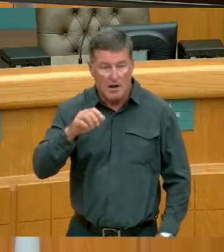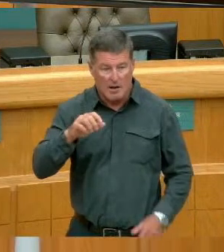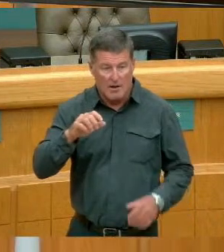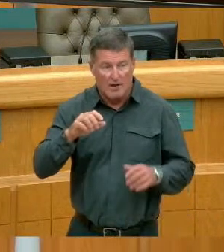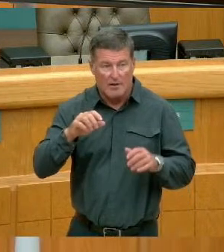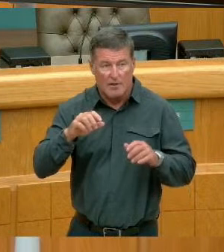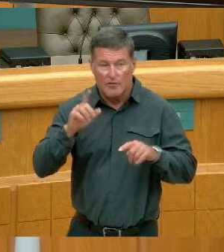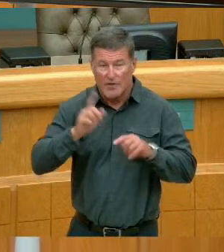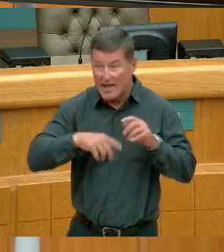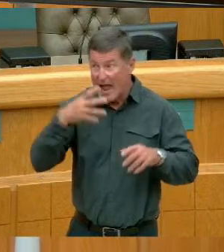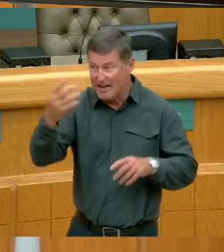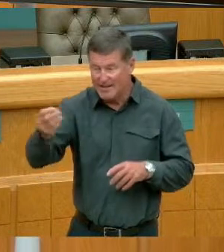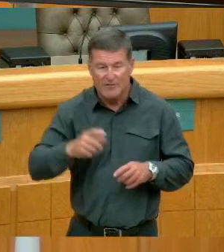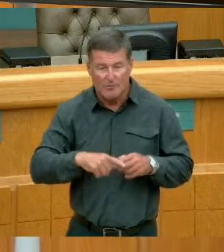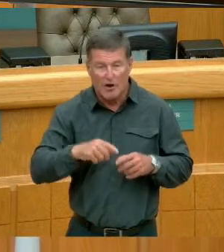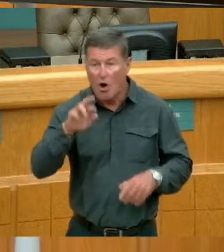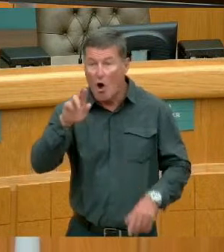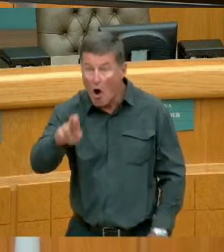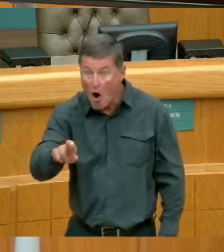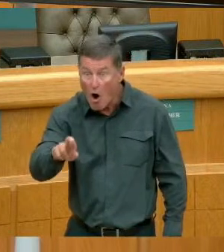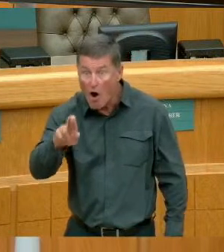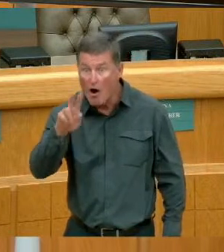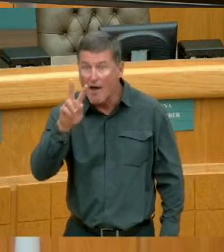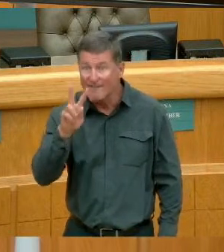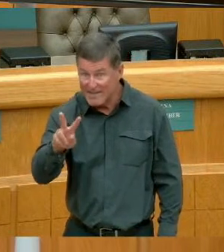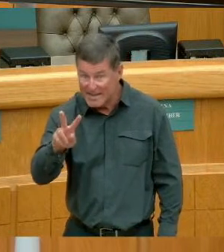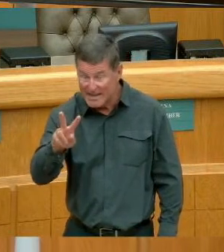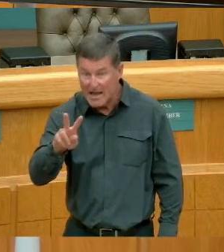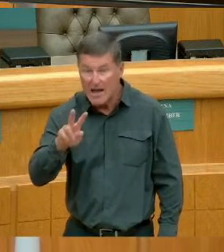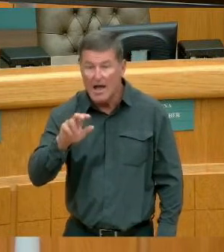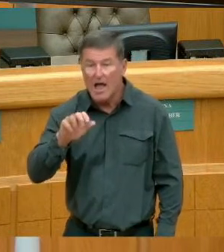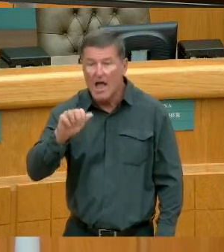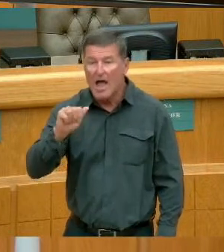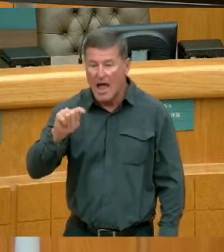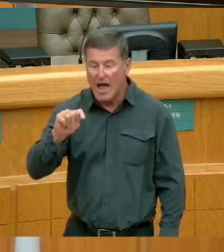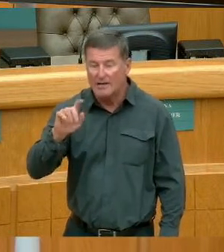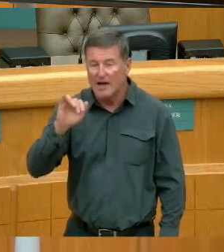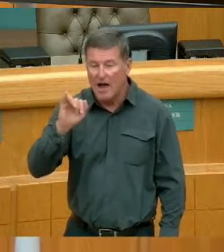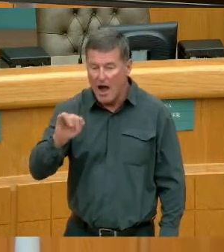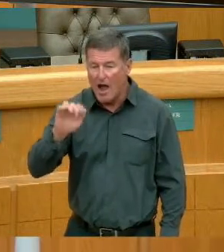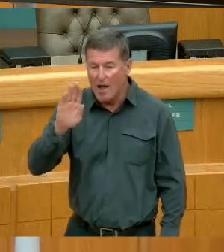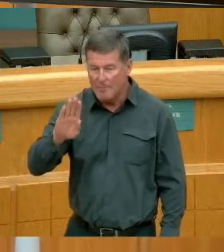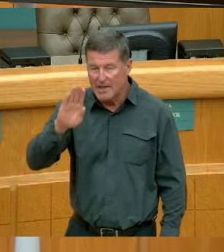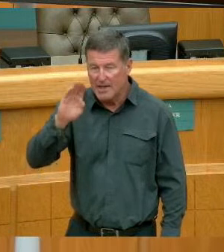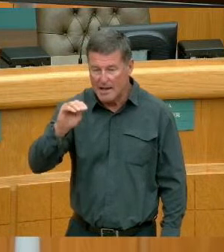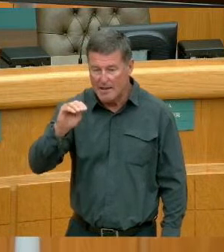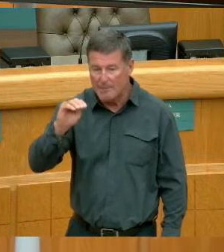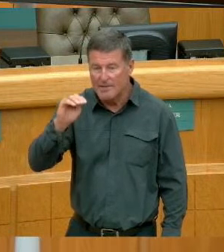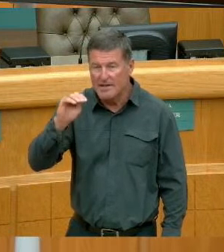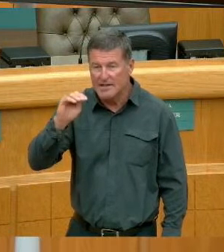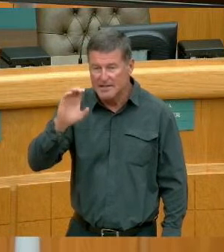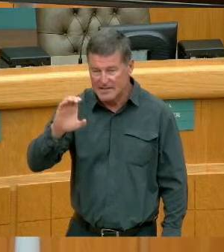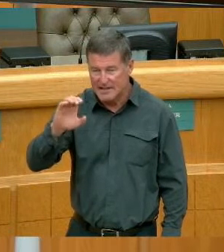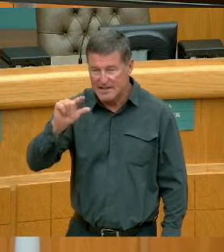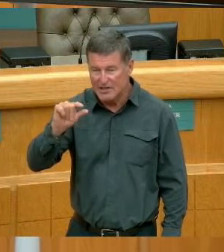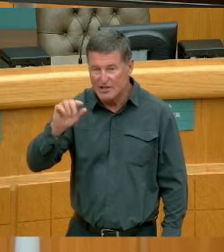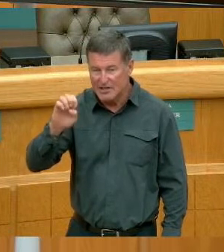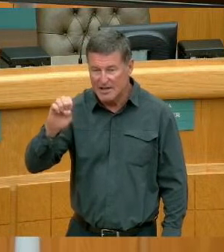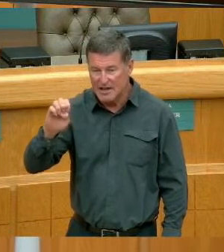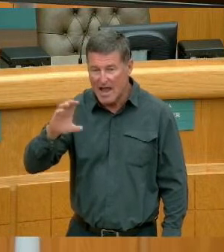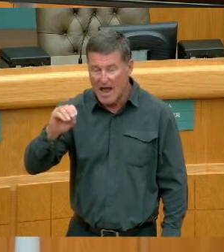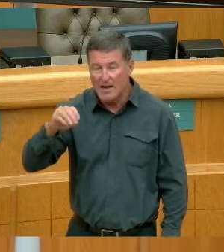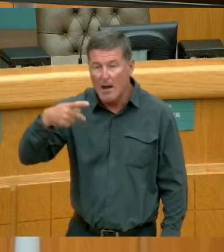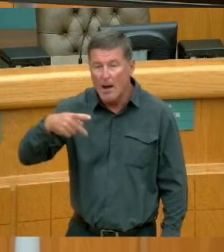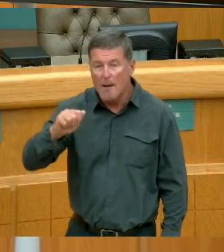to the beach. So the RV parks at IB McGee, as well as Padre Valle Park, are open for business, okay?